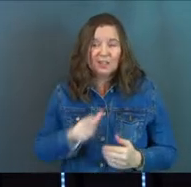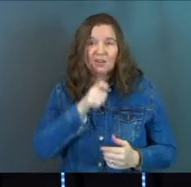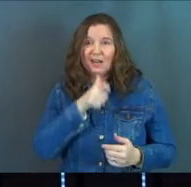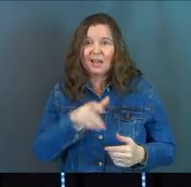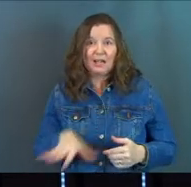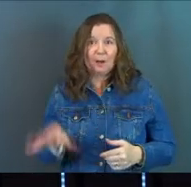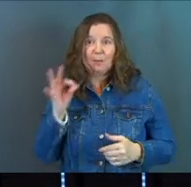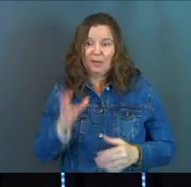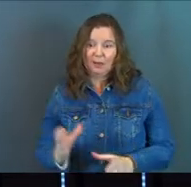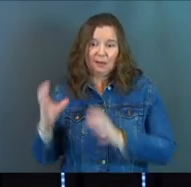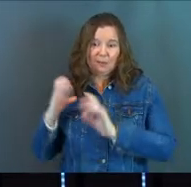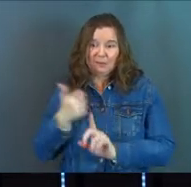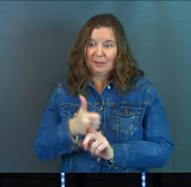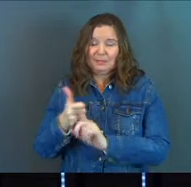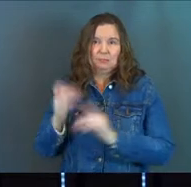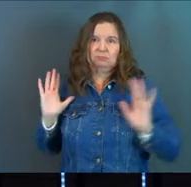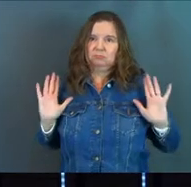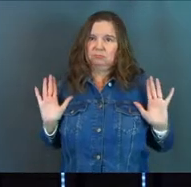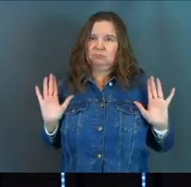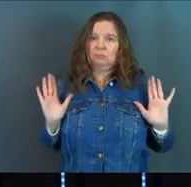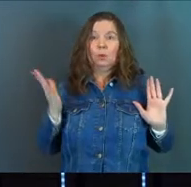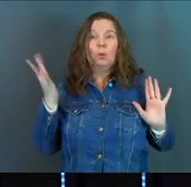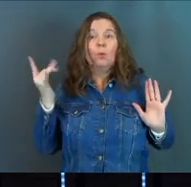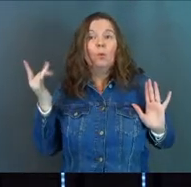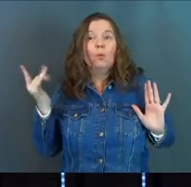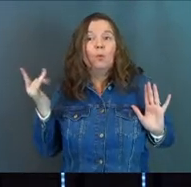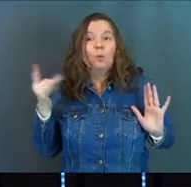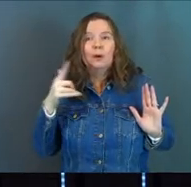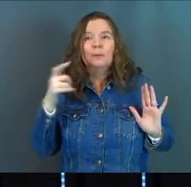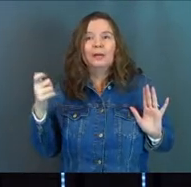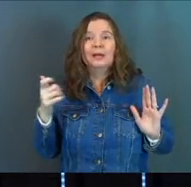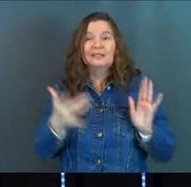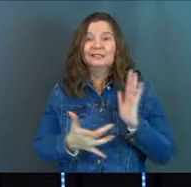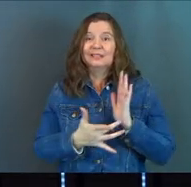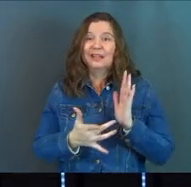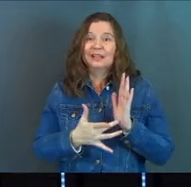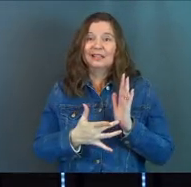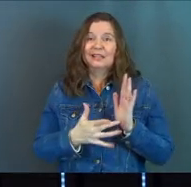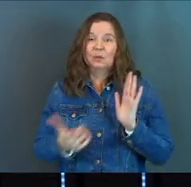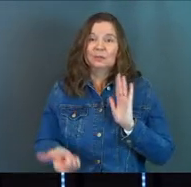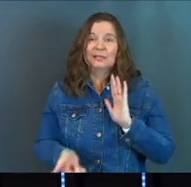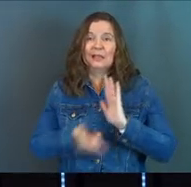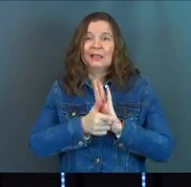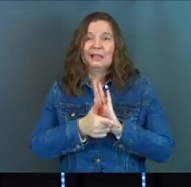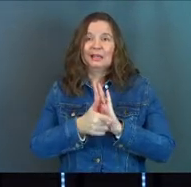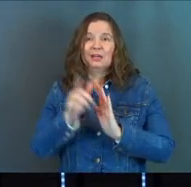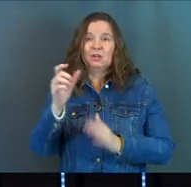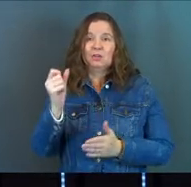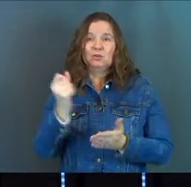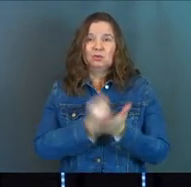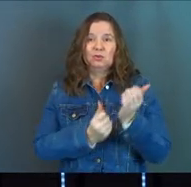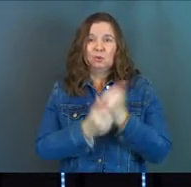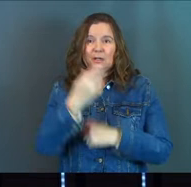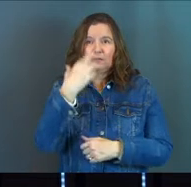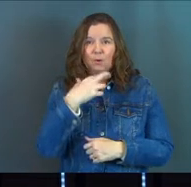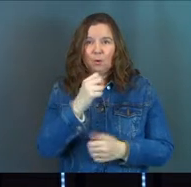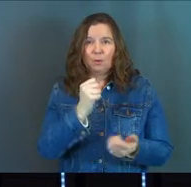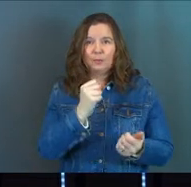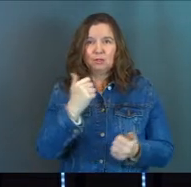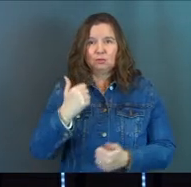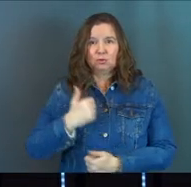not going to pick up that cross themselves. Why? Because technically it was illegal to crucify a Roman